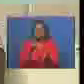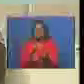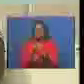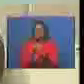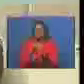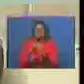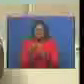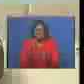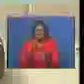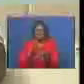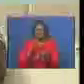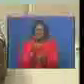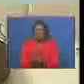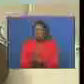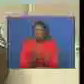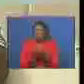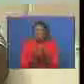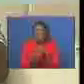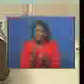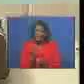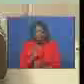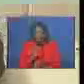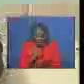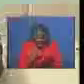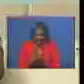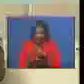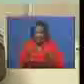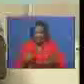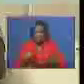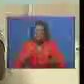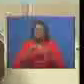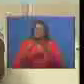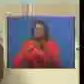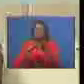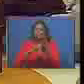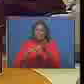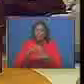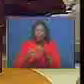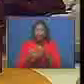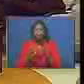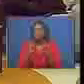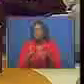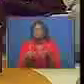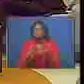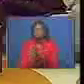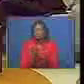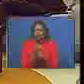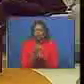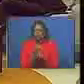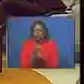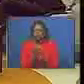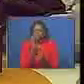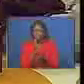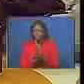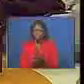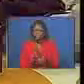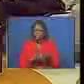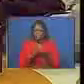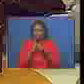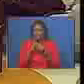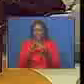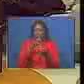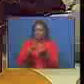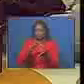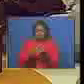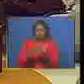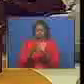it's a right that people need to be included and they need to be employed as a matter of right and when you talk about that provision of the Constitution we'll